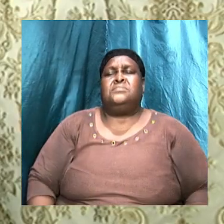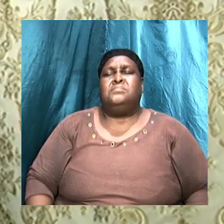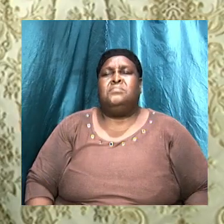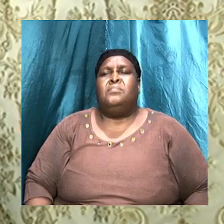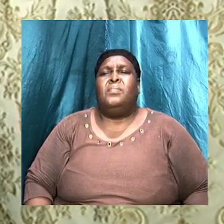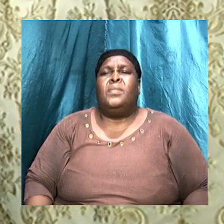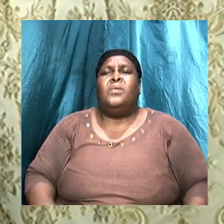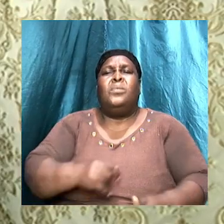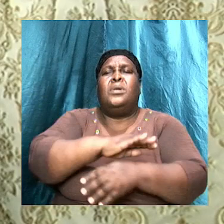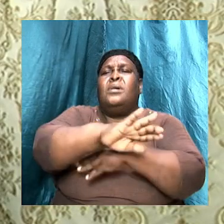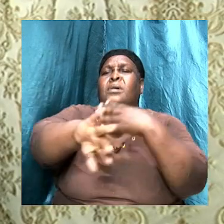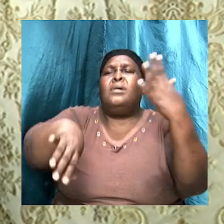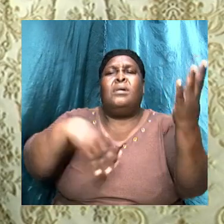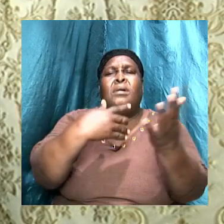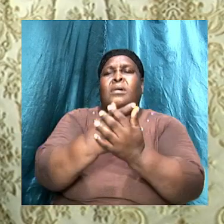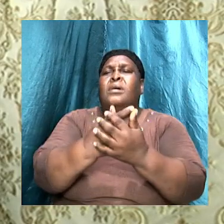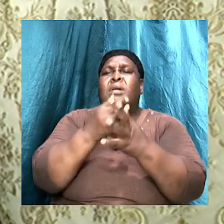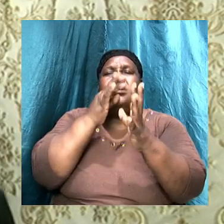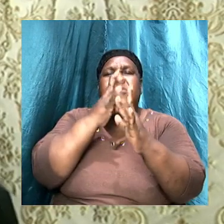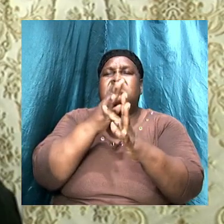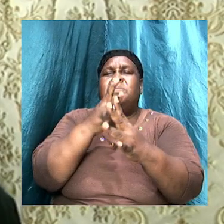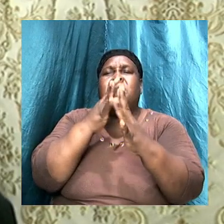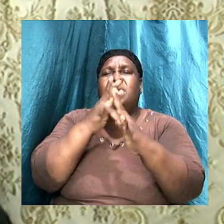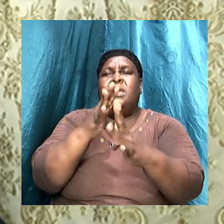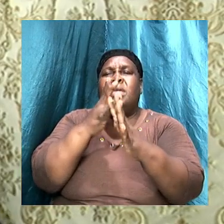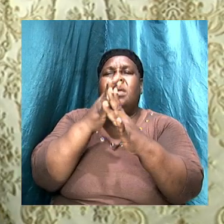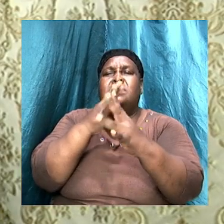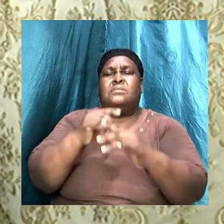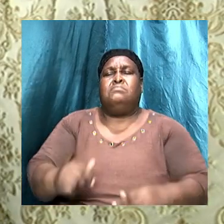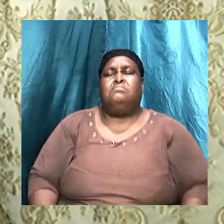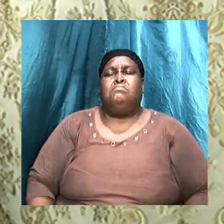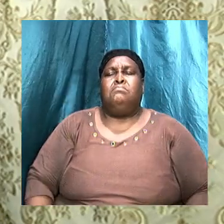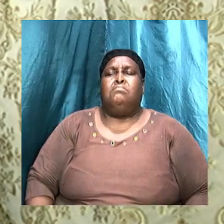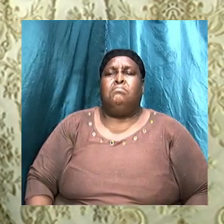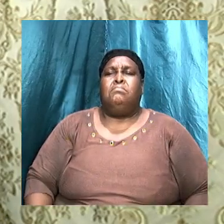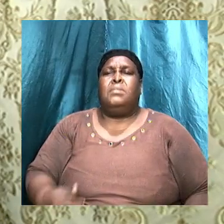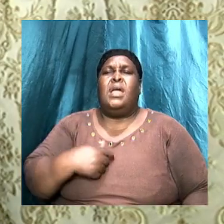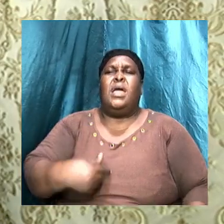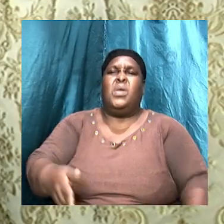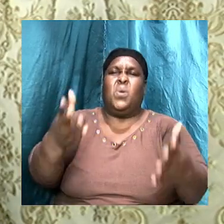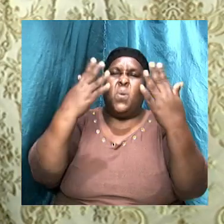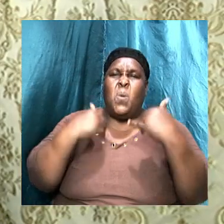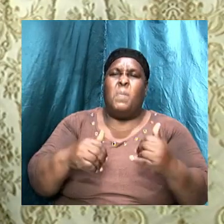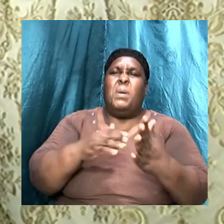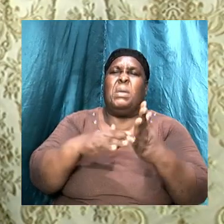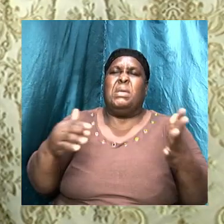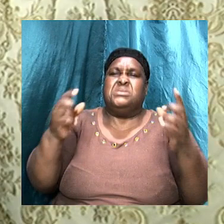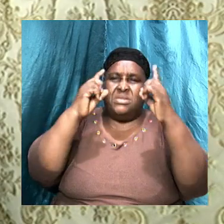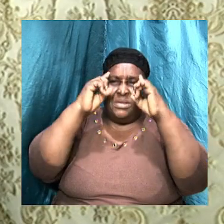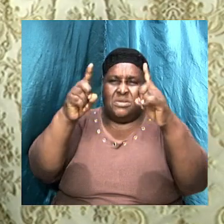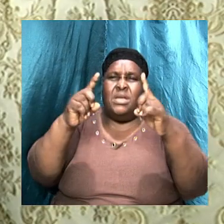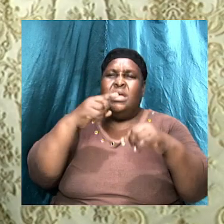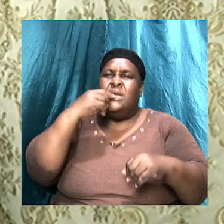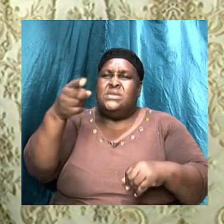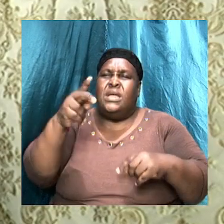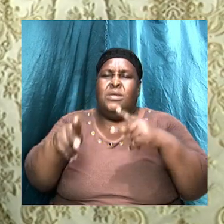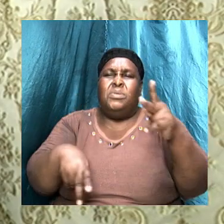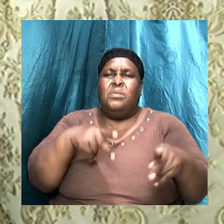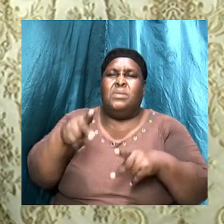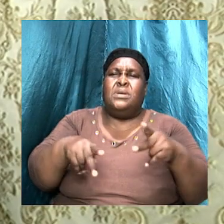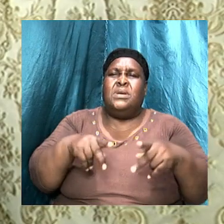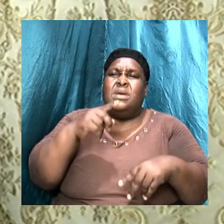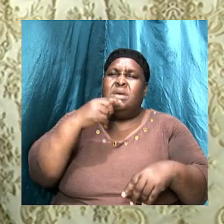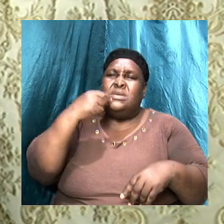and we all spoke in tongues I come against the doctrine that is telling people amen that the